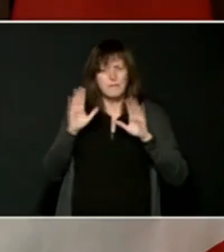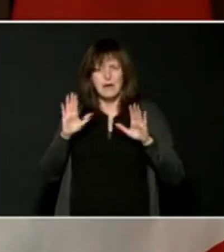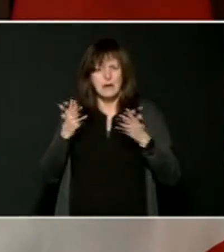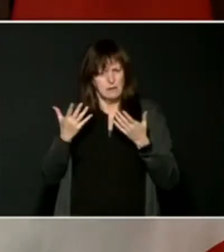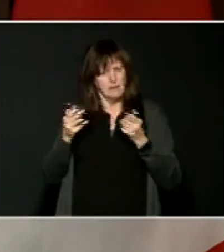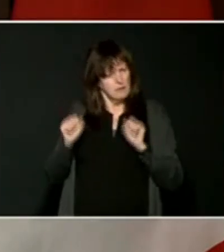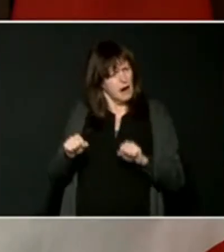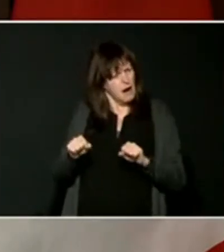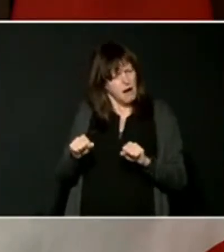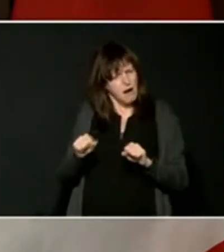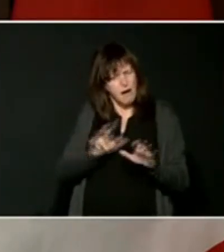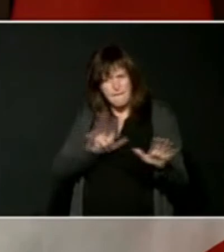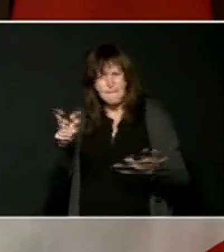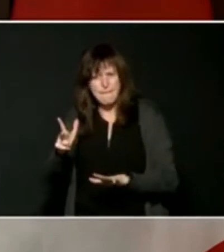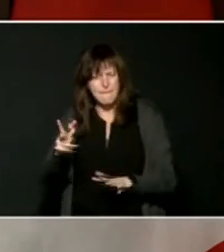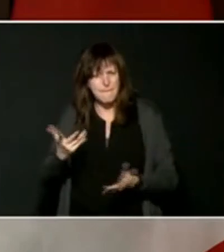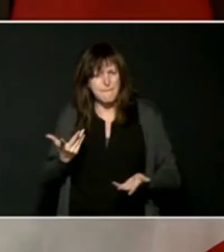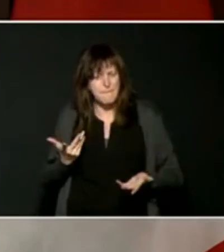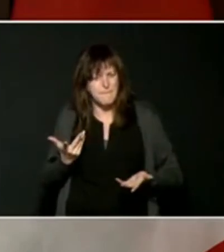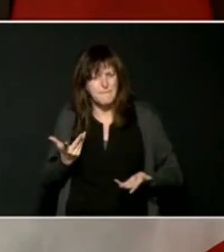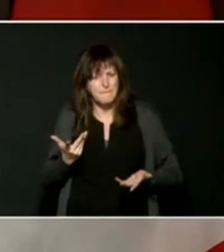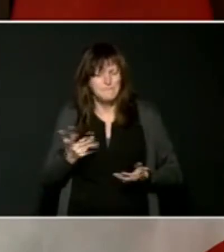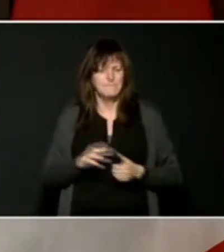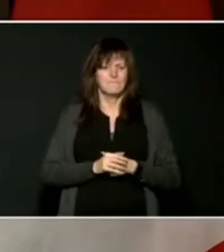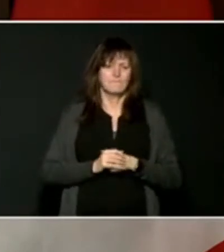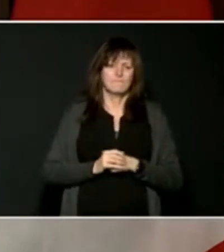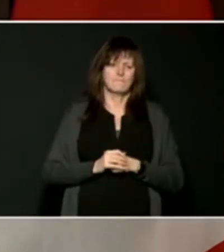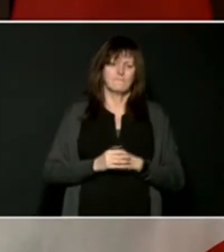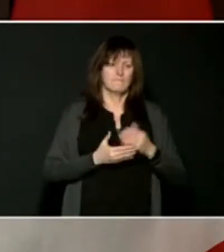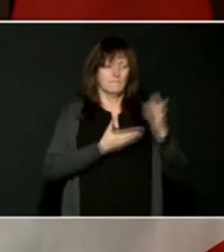actually increase the payoff from the amount of vaccination we're doing.